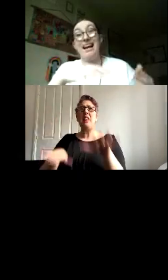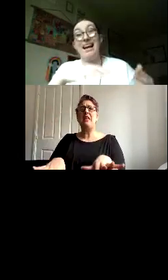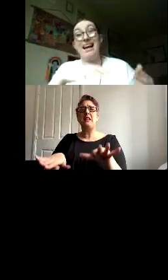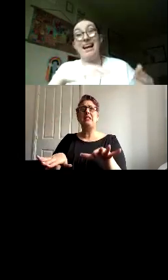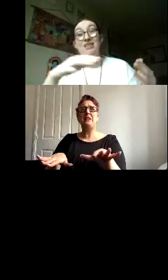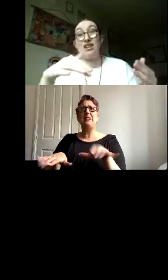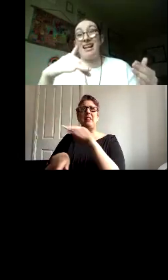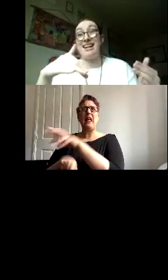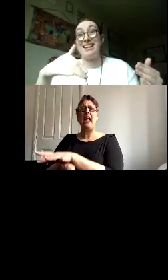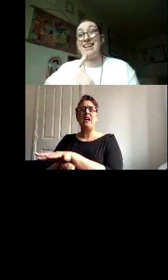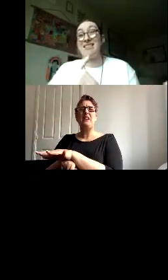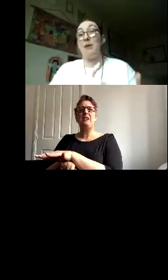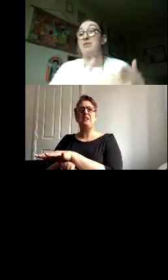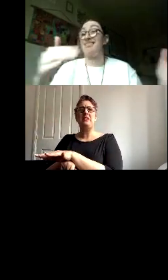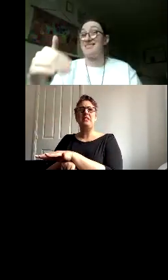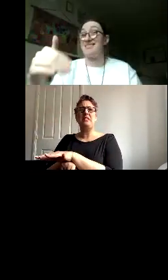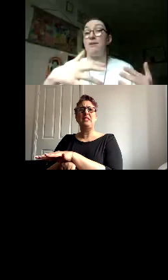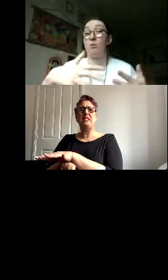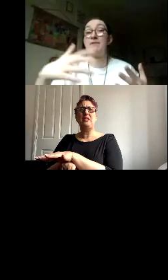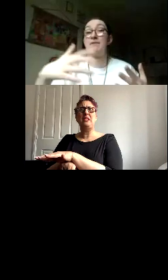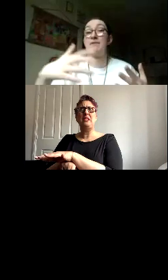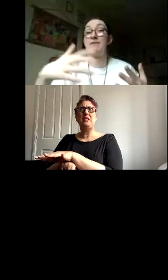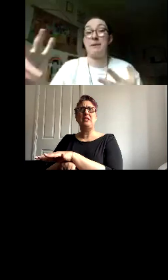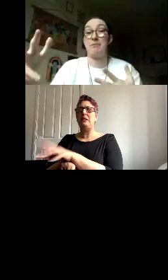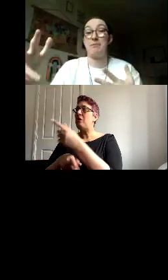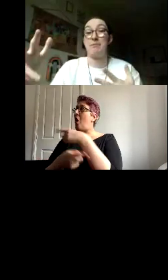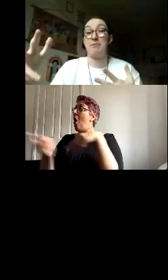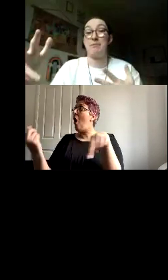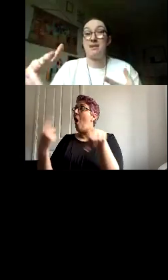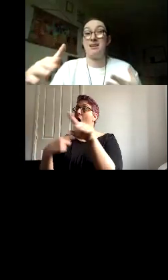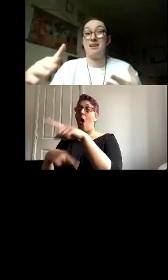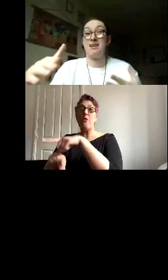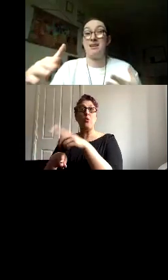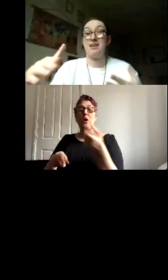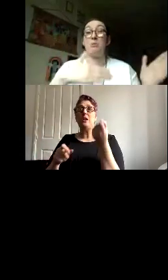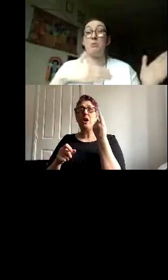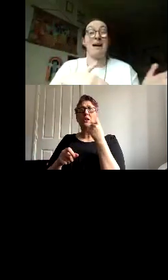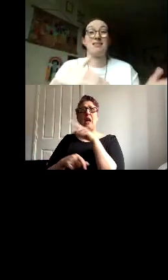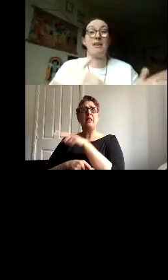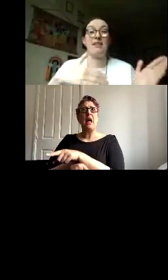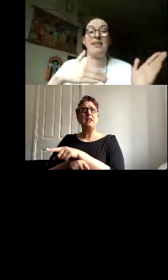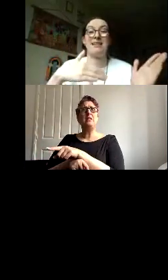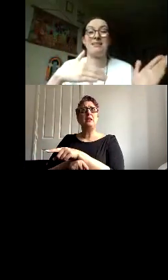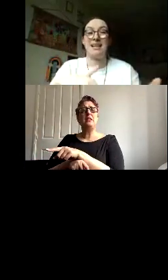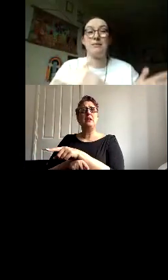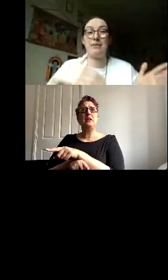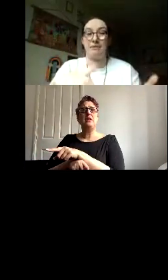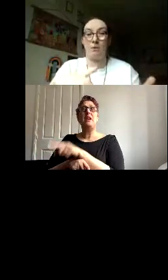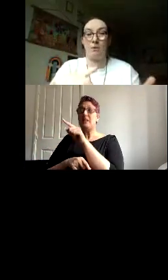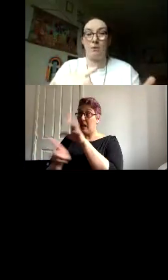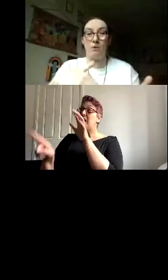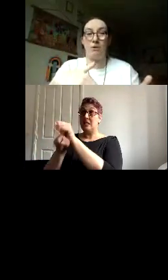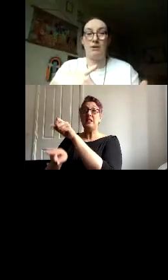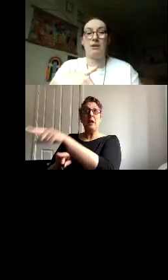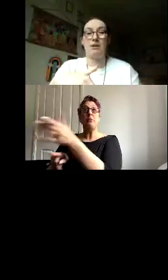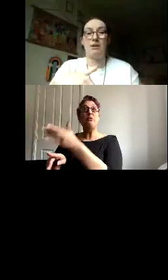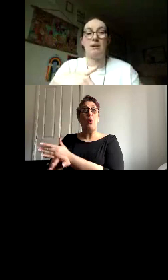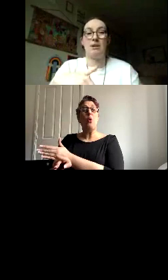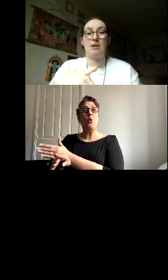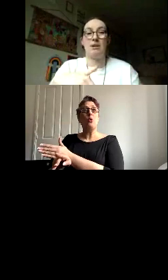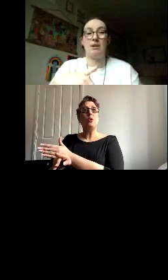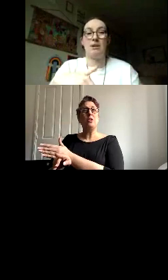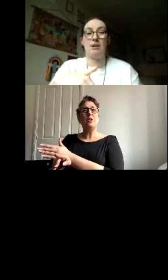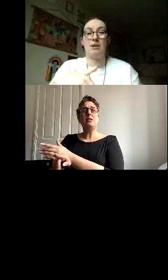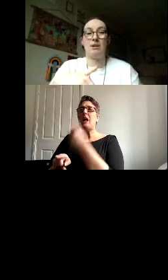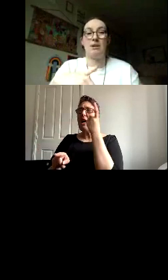And actually, the understanding of all of the people there, because that was the main sign that they had seen for, they thought